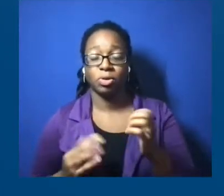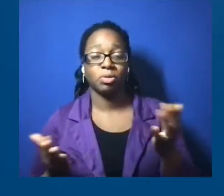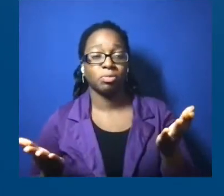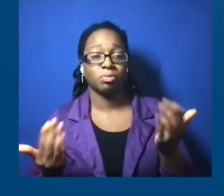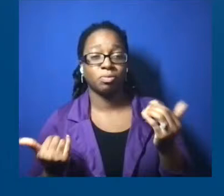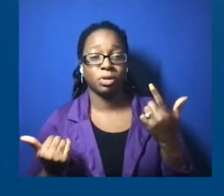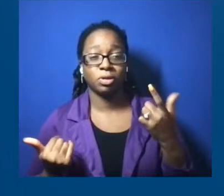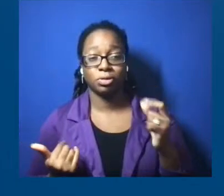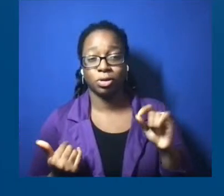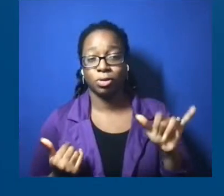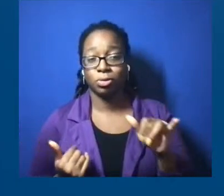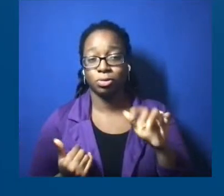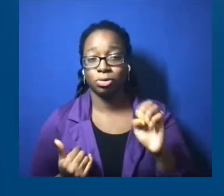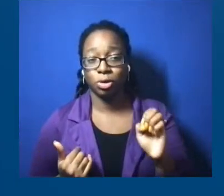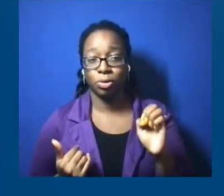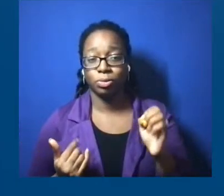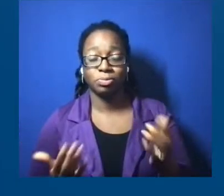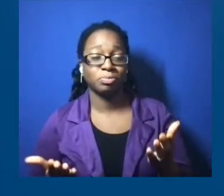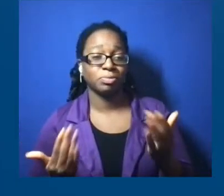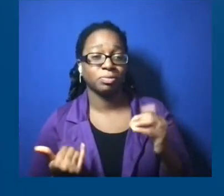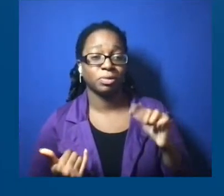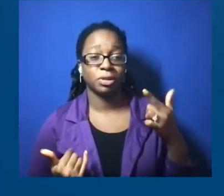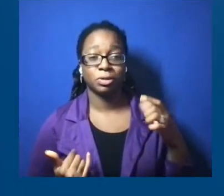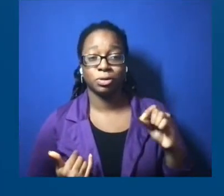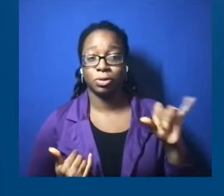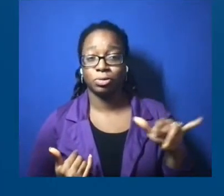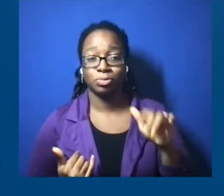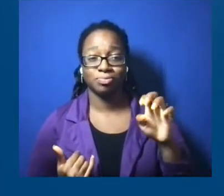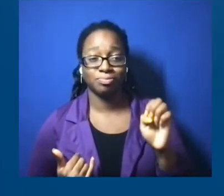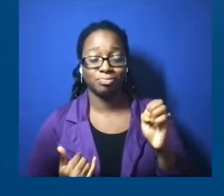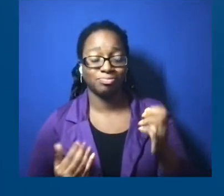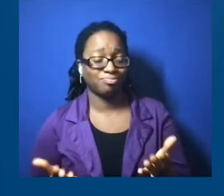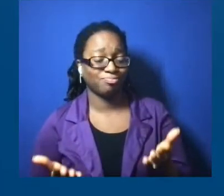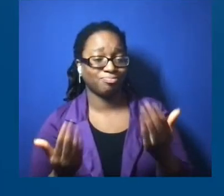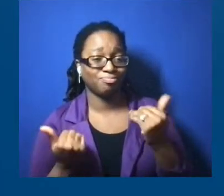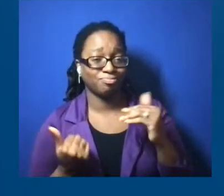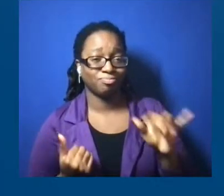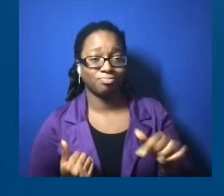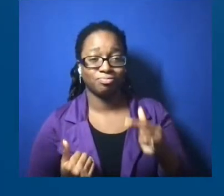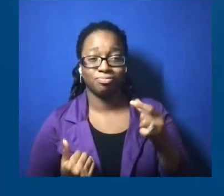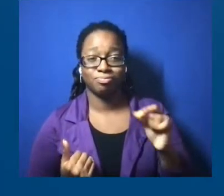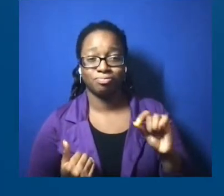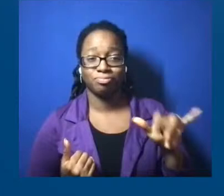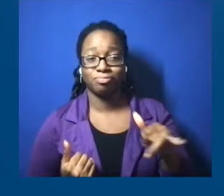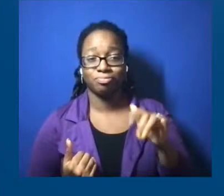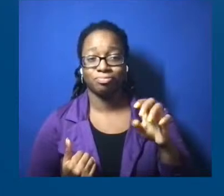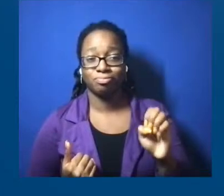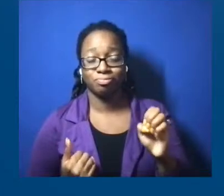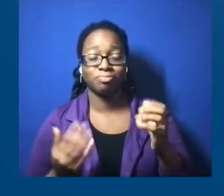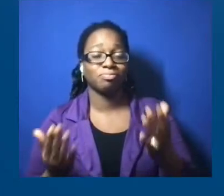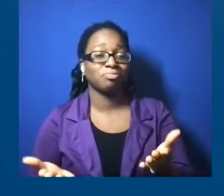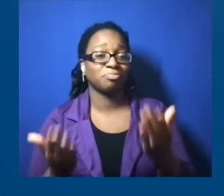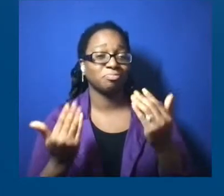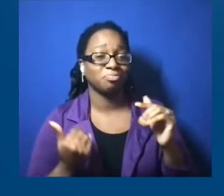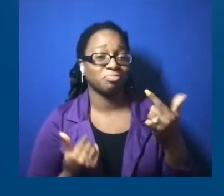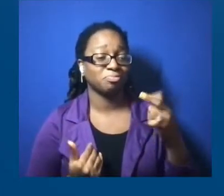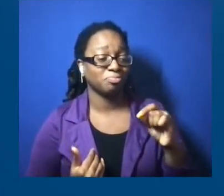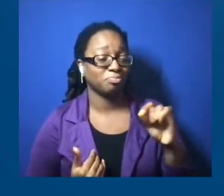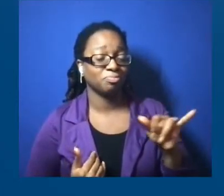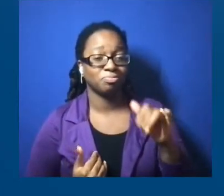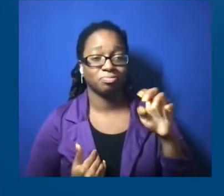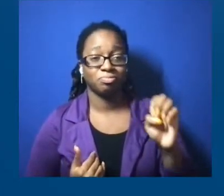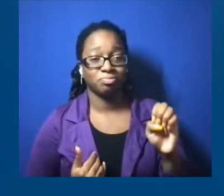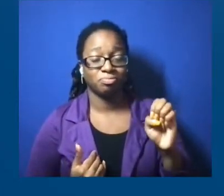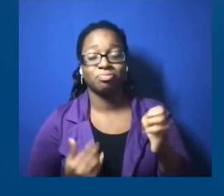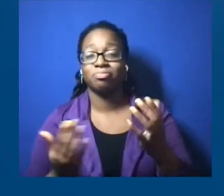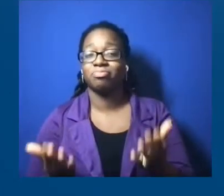go Joe! Let's go Joe! Let's go Joe! Let's go Joe! Let's go Joe! Let's go Joe!